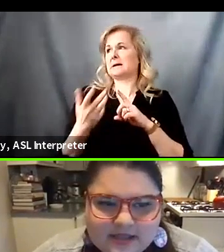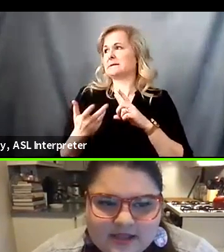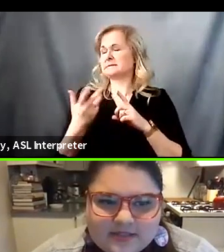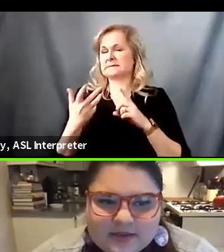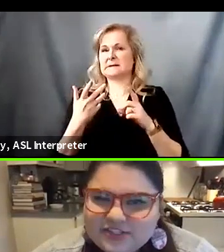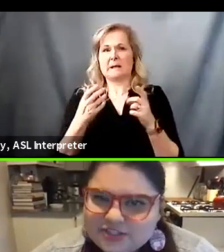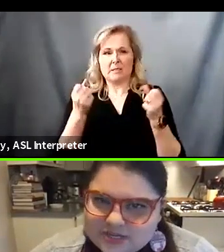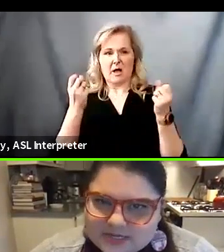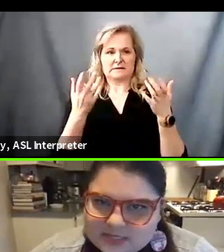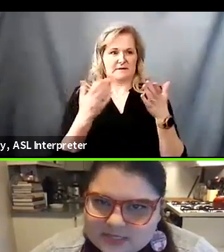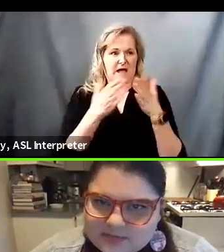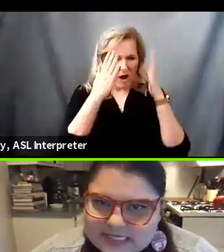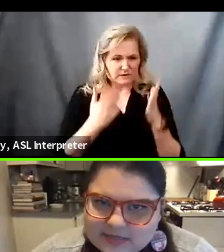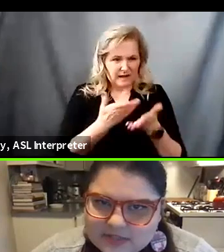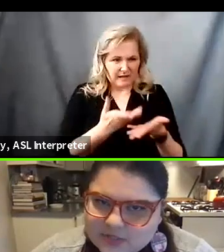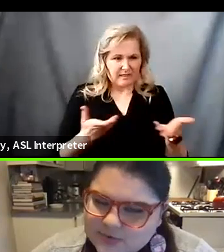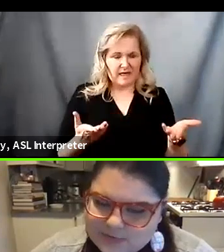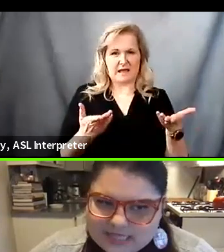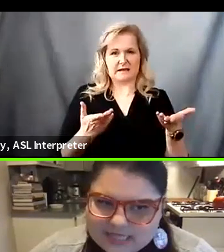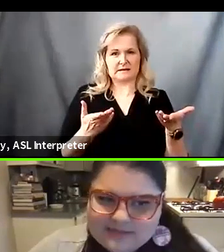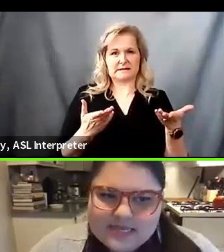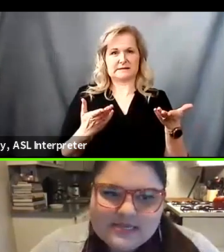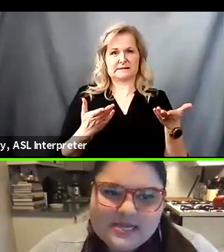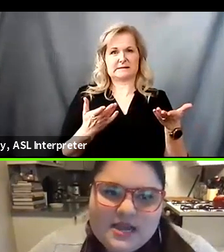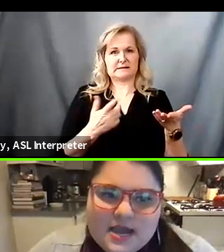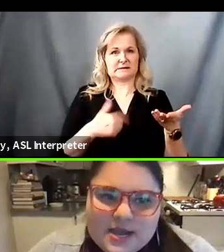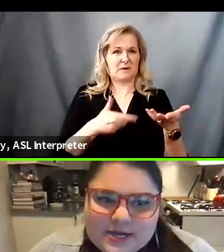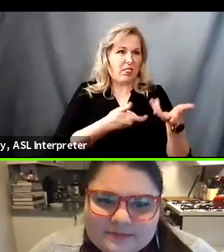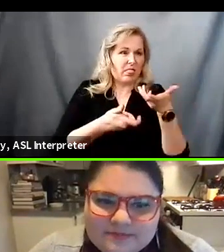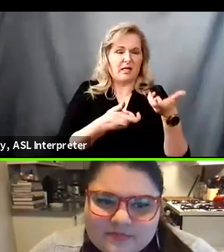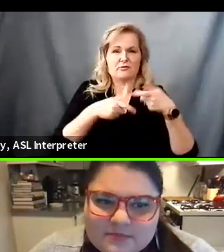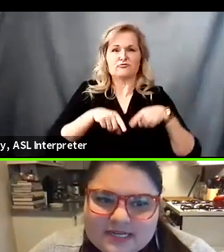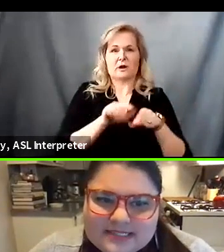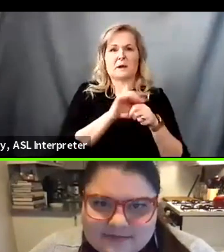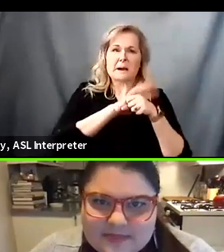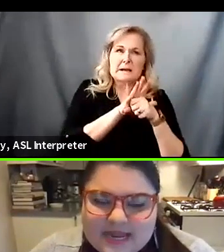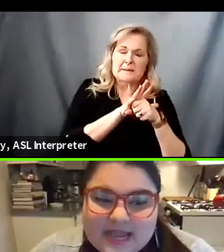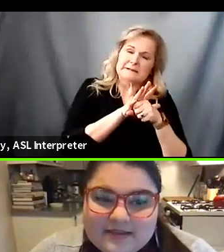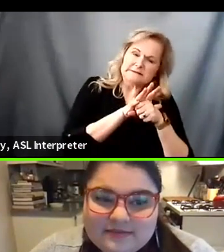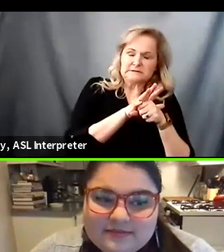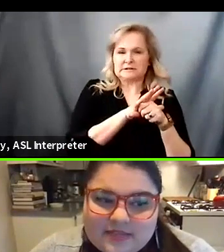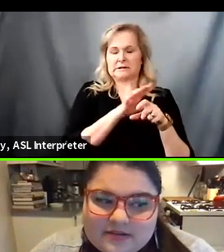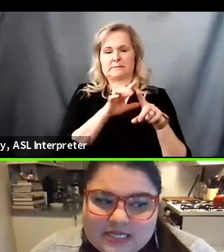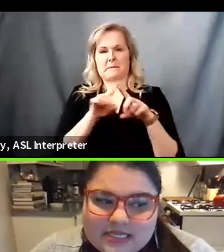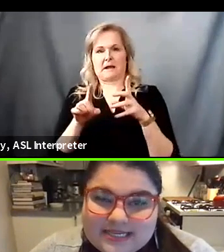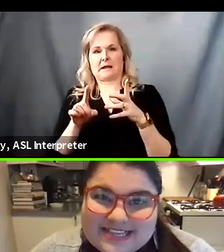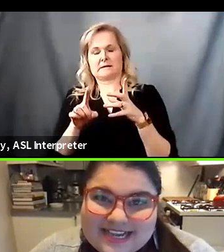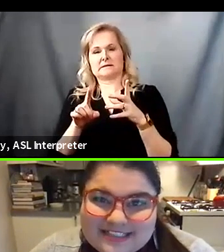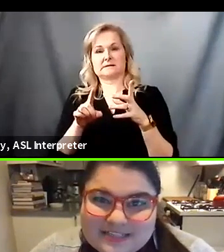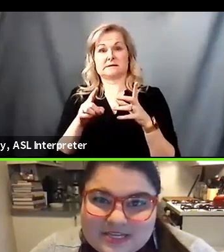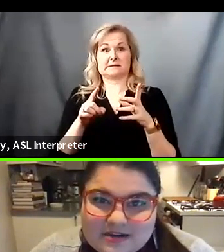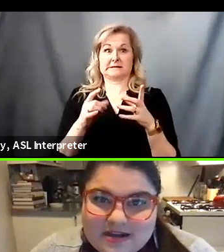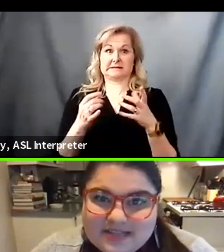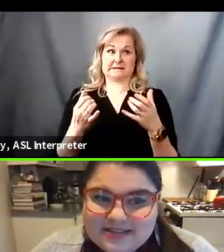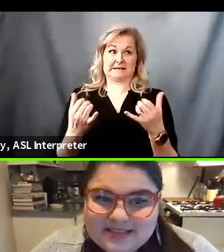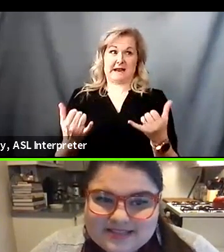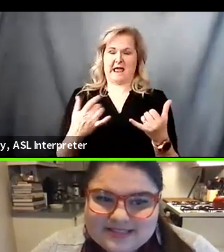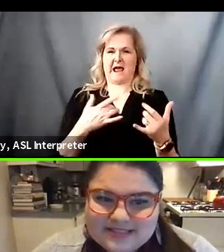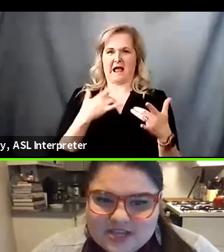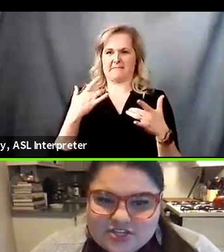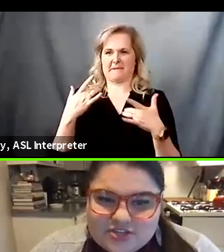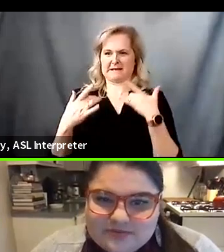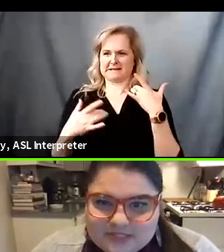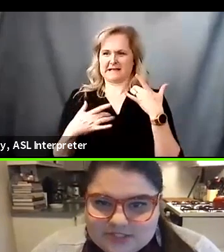things that we shouldn't also be dealing with during a pandemic. But aside from that, I am very excited to be on